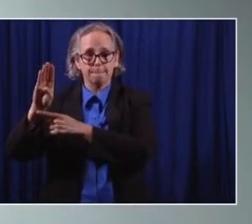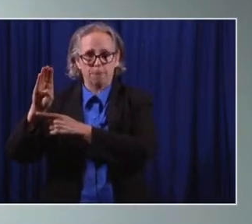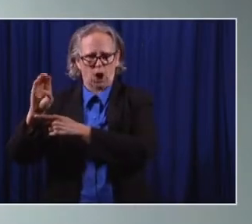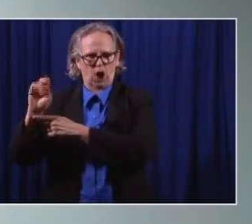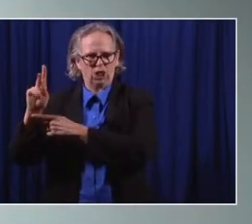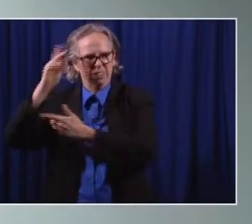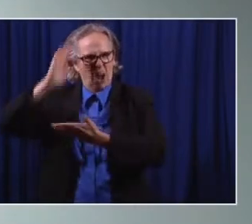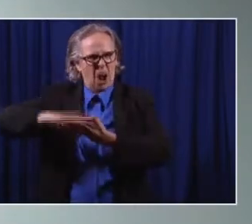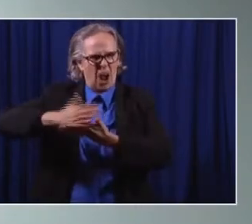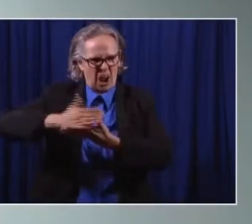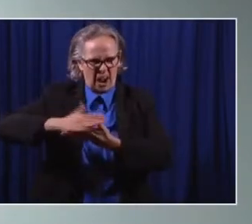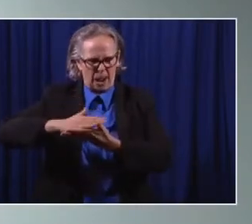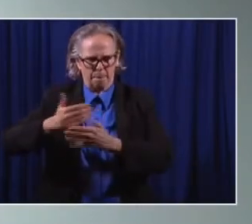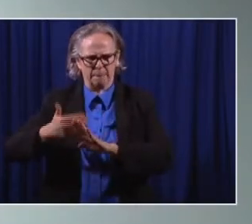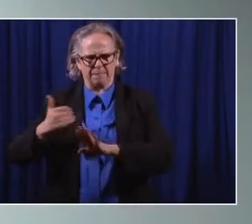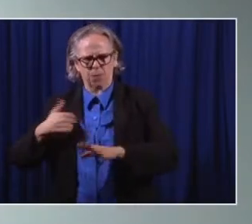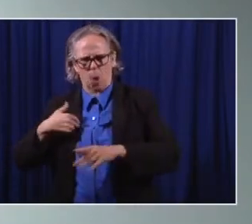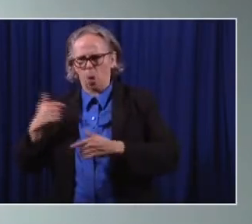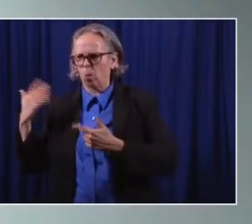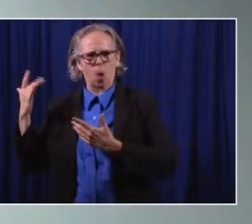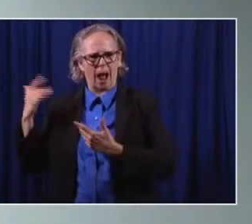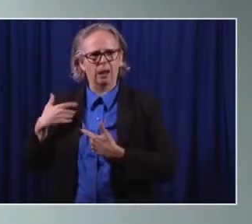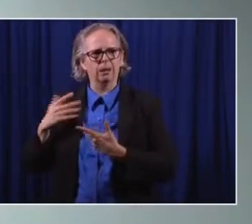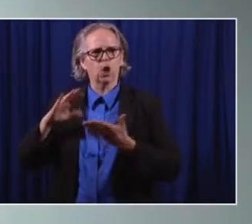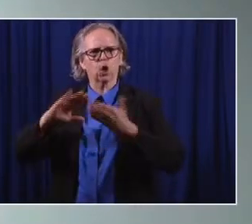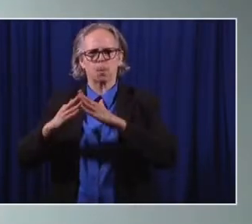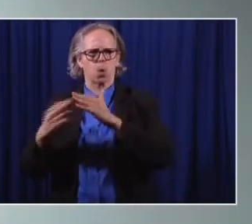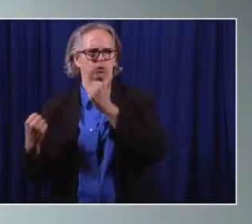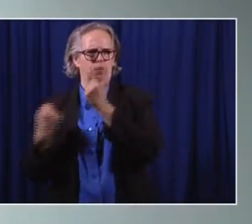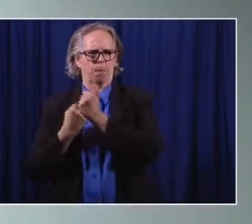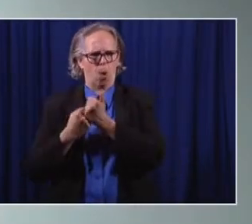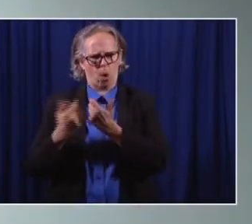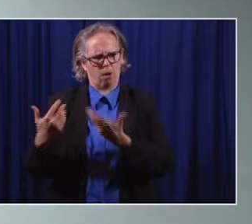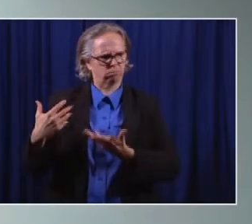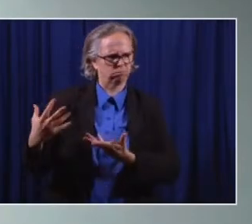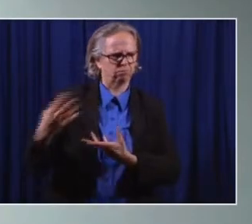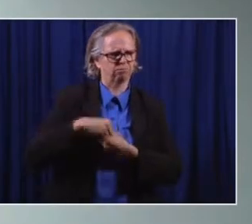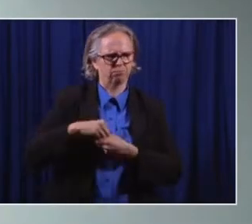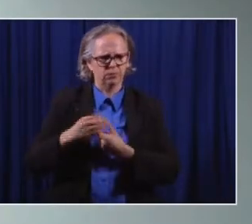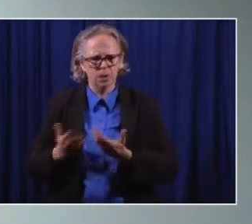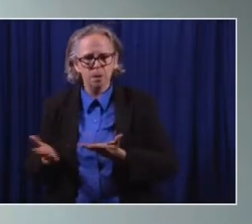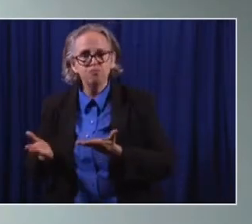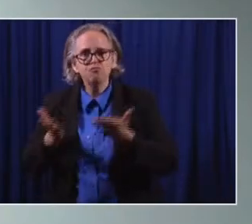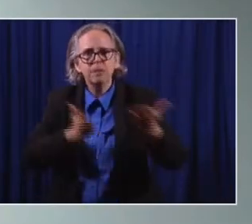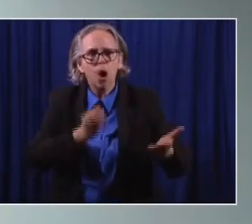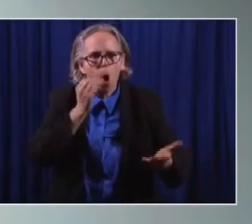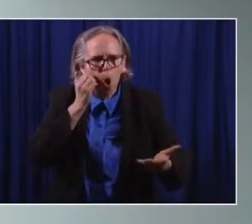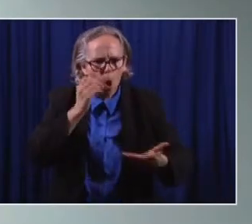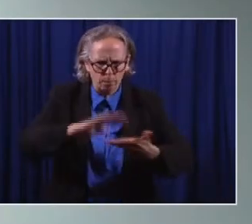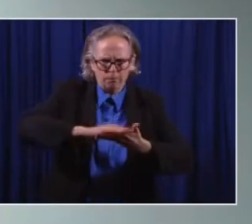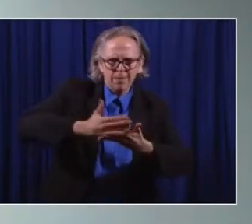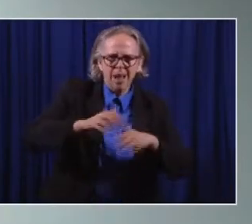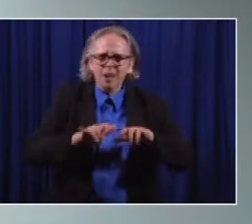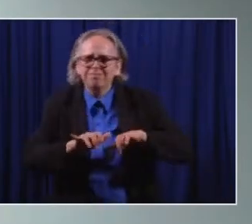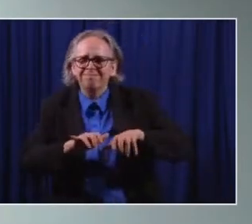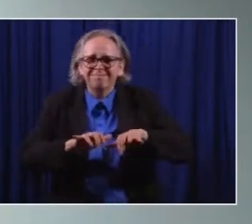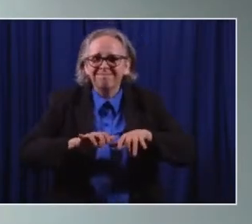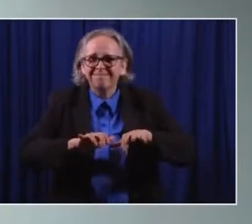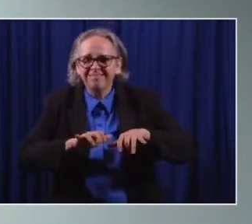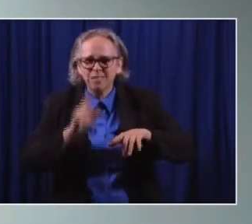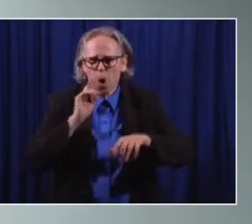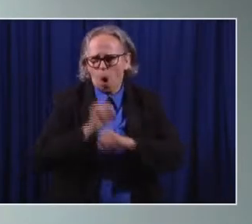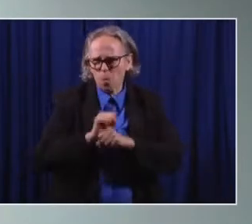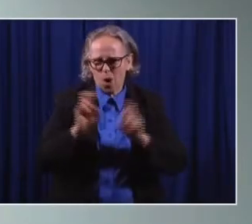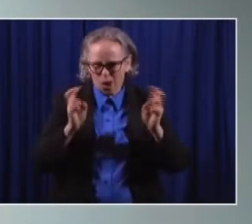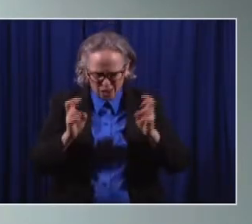great support of our community. So those students have taken those Chromebooks home. Even our in-school students take those Chromebooks home. But yes,